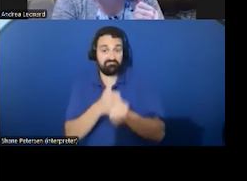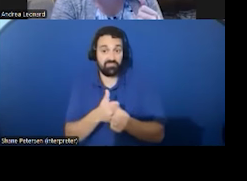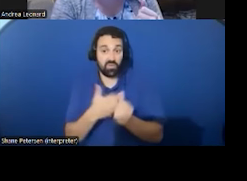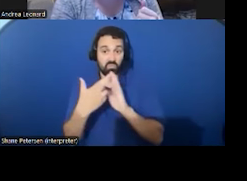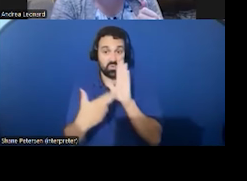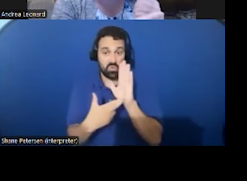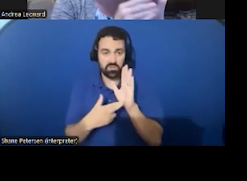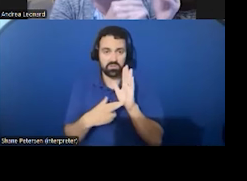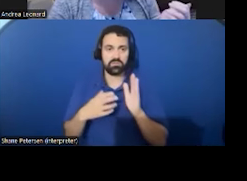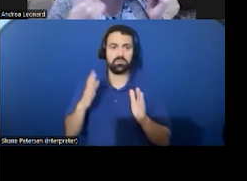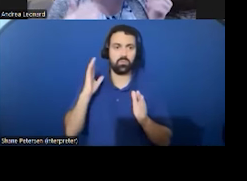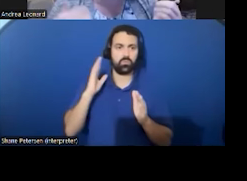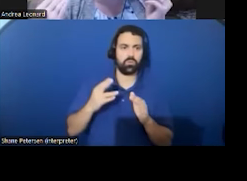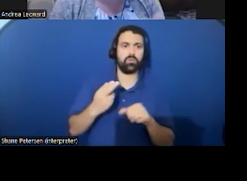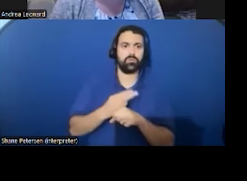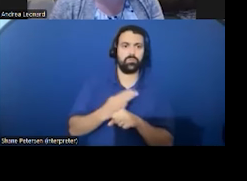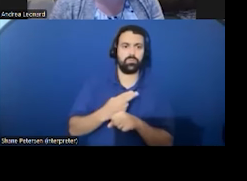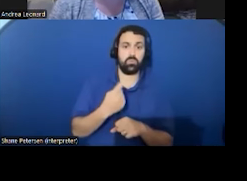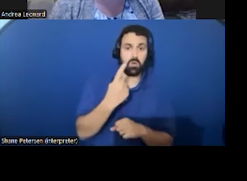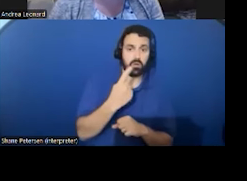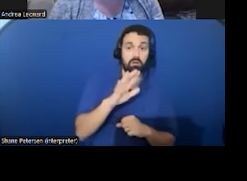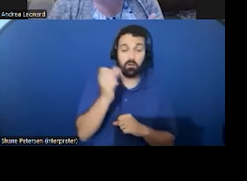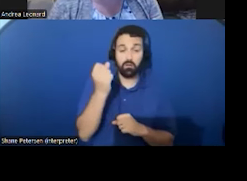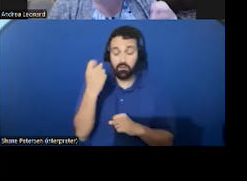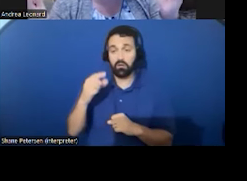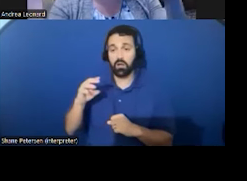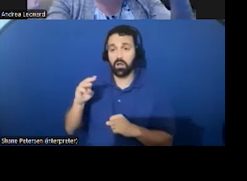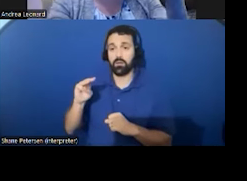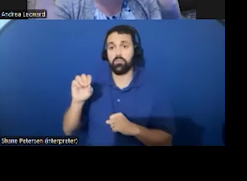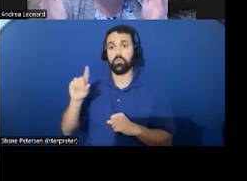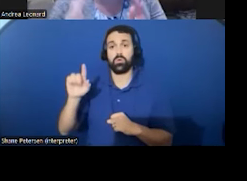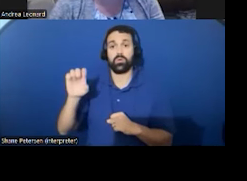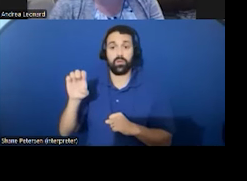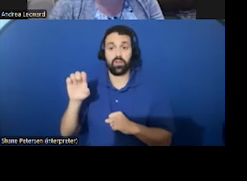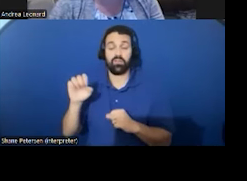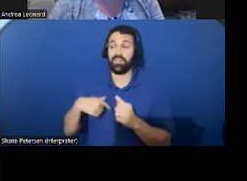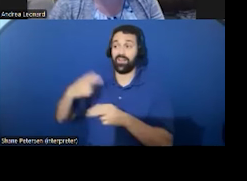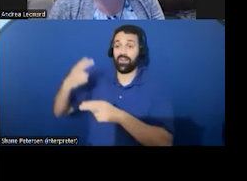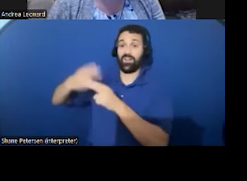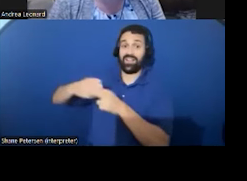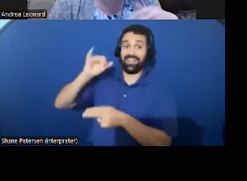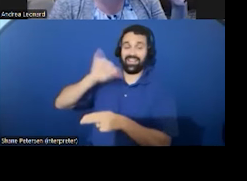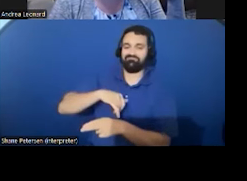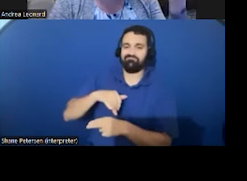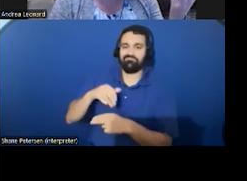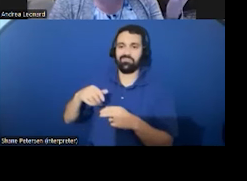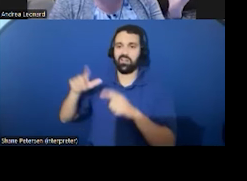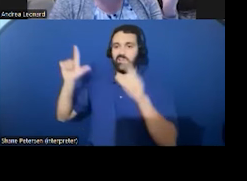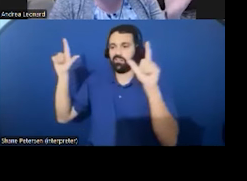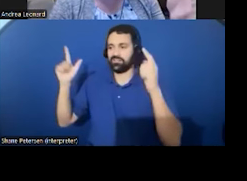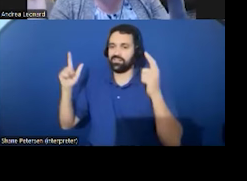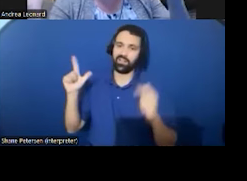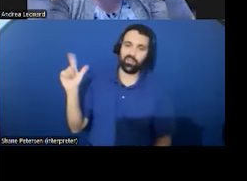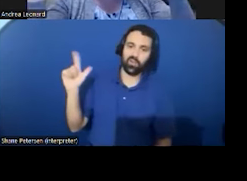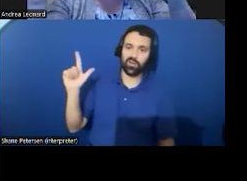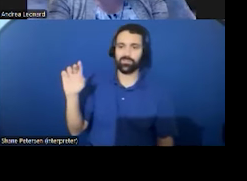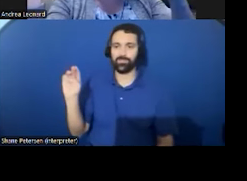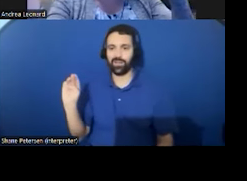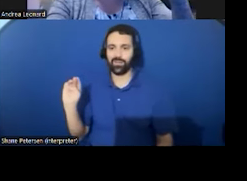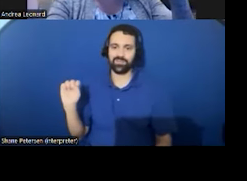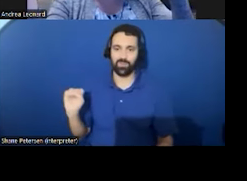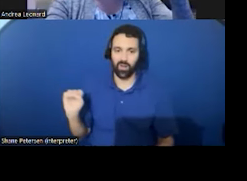as Whitney just said, but in Moodle, they don't call it that. They call it headings large, medium, and small. So the title of the page is